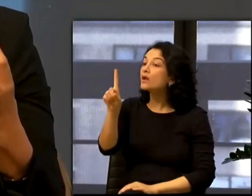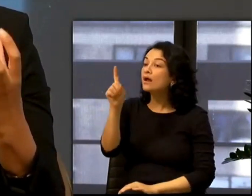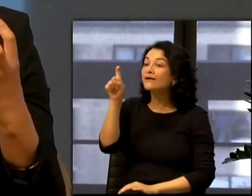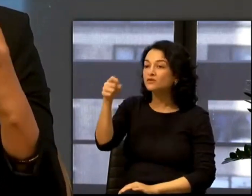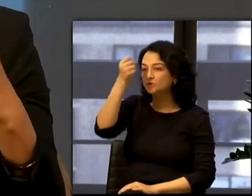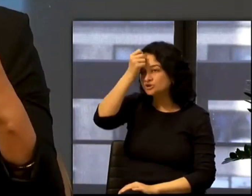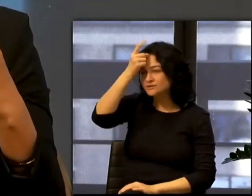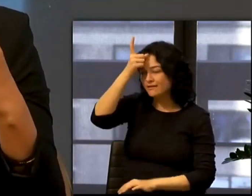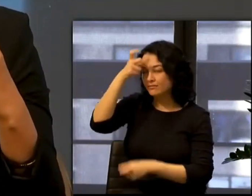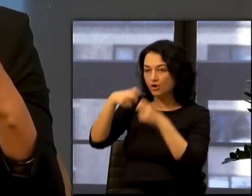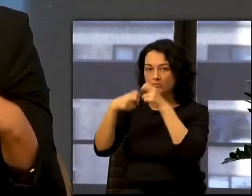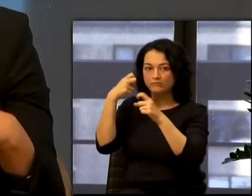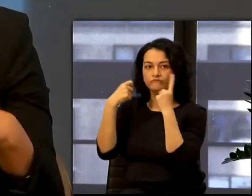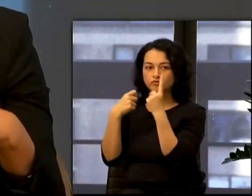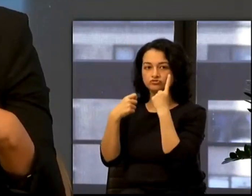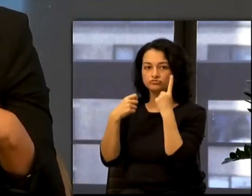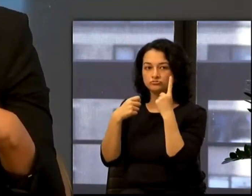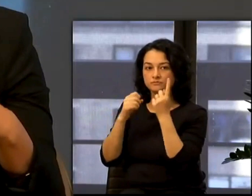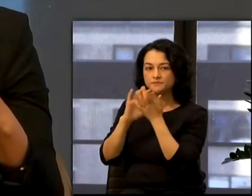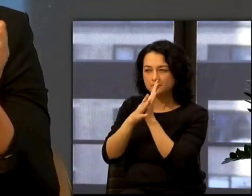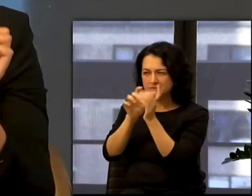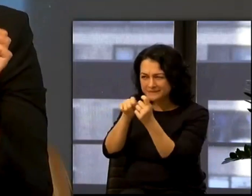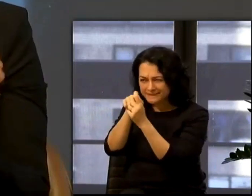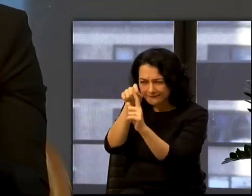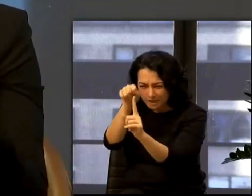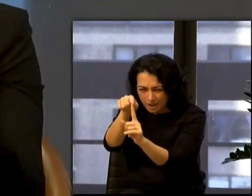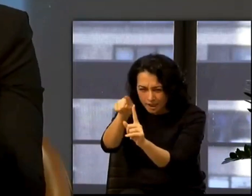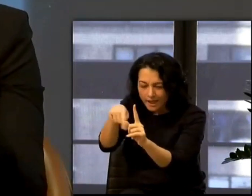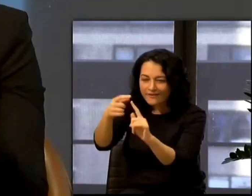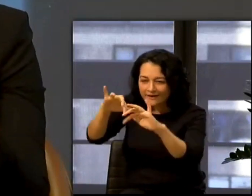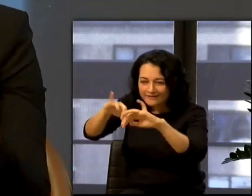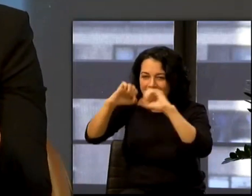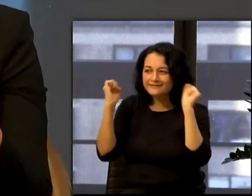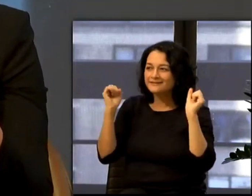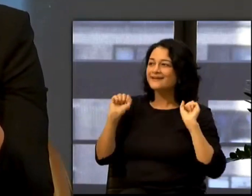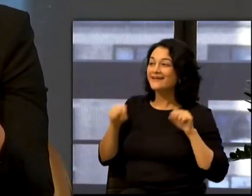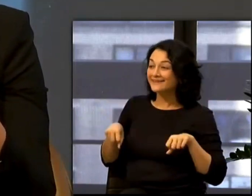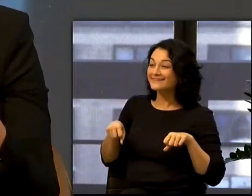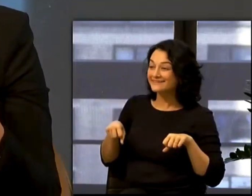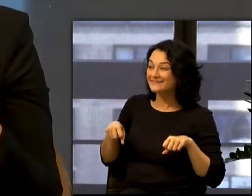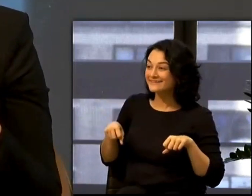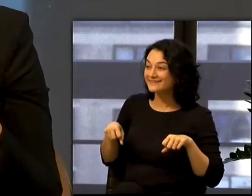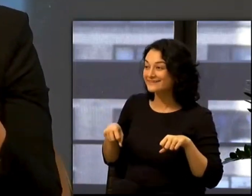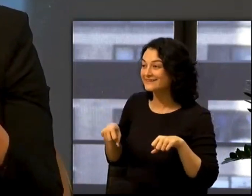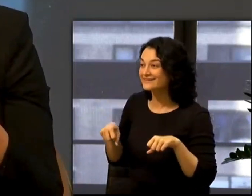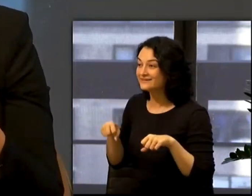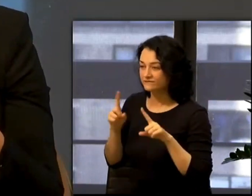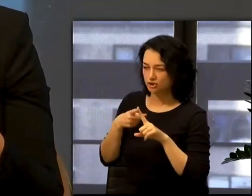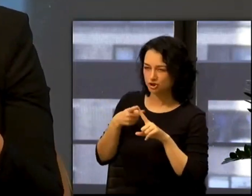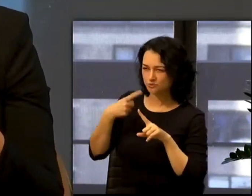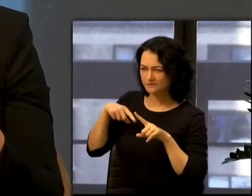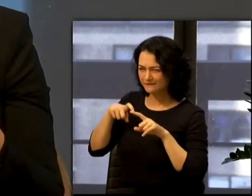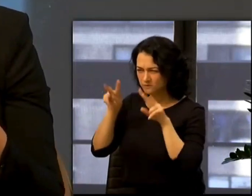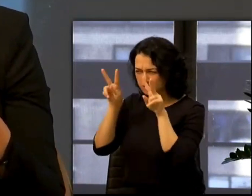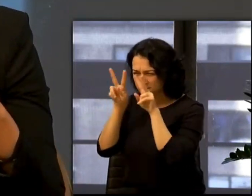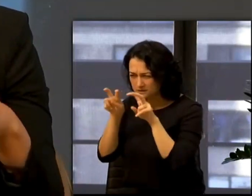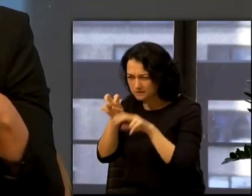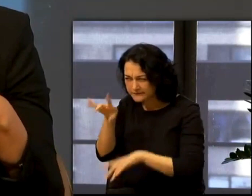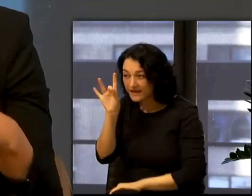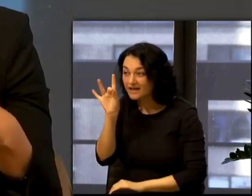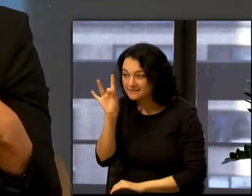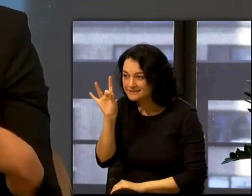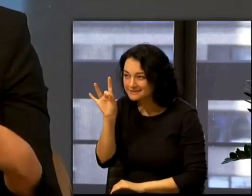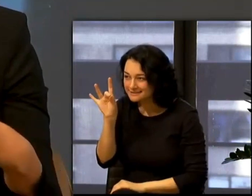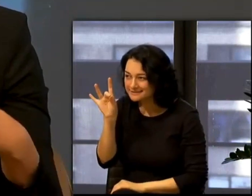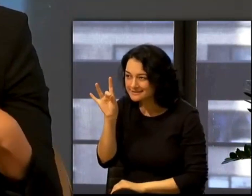kind of take a systems-based approach in starting at the assessment phase is when we're looking to essentially figure out what the